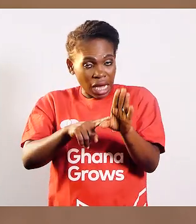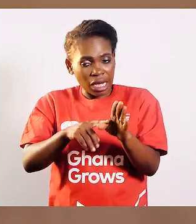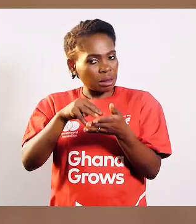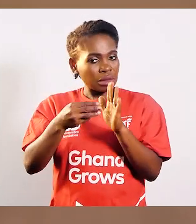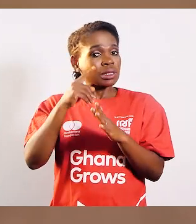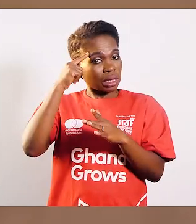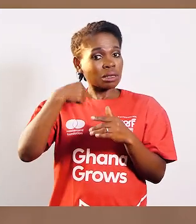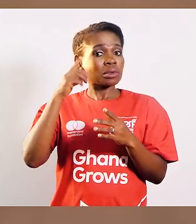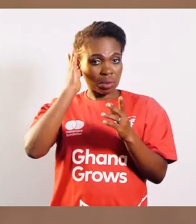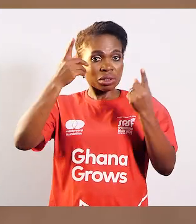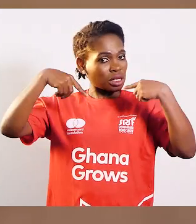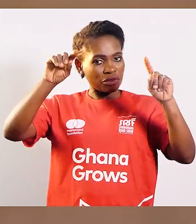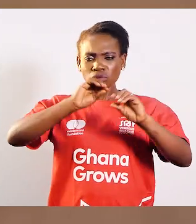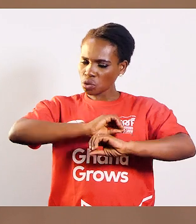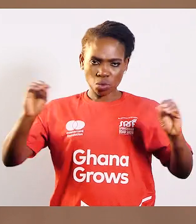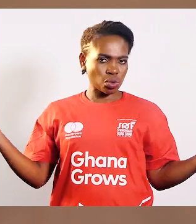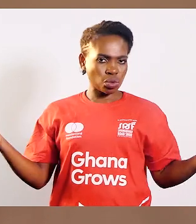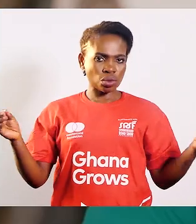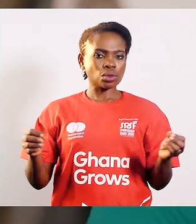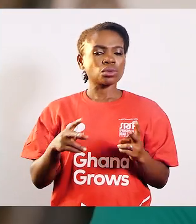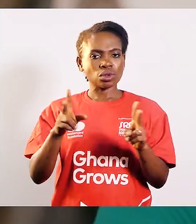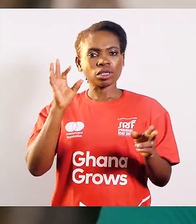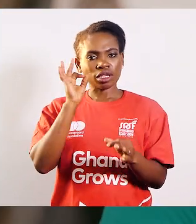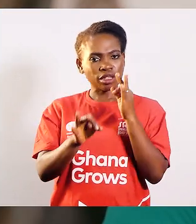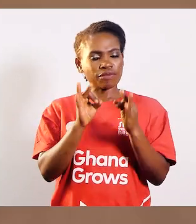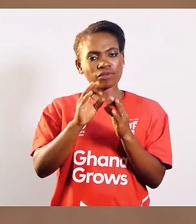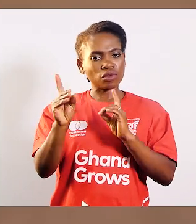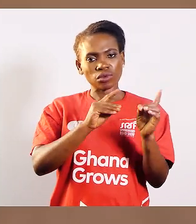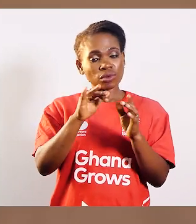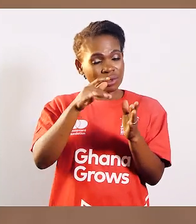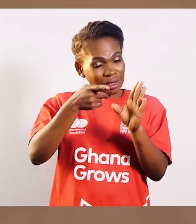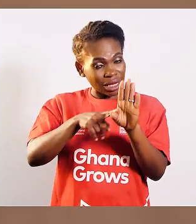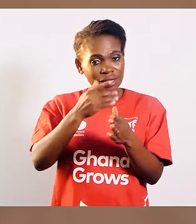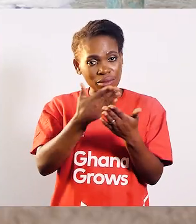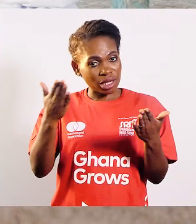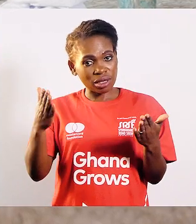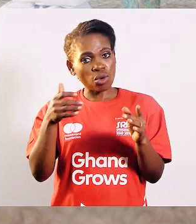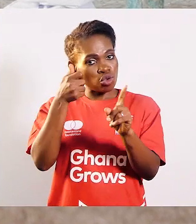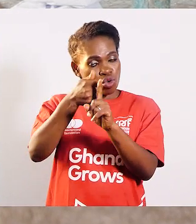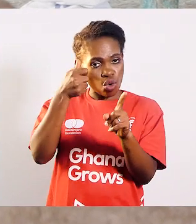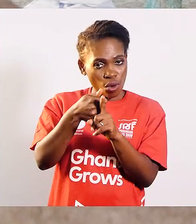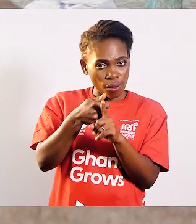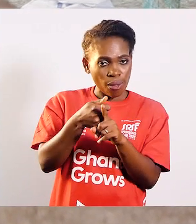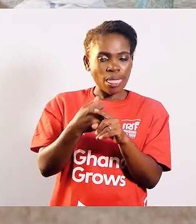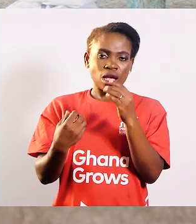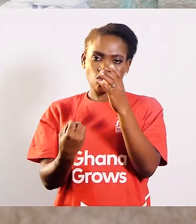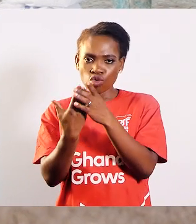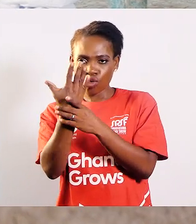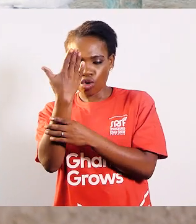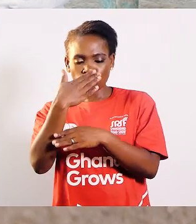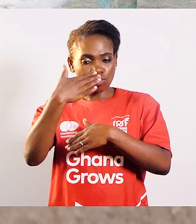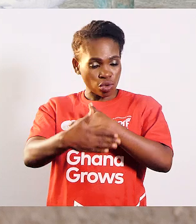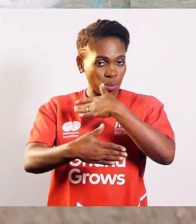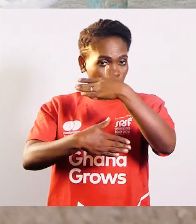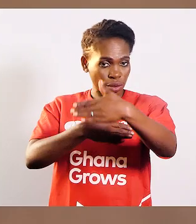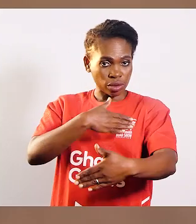If I hadn't started anything, I'm not sure you'll be here. Exactly. Yes, it's because I'm doing something. Yes. So if they also start something